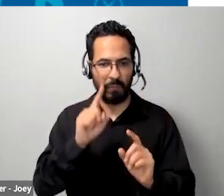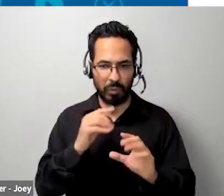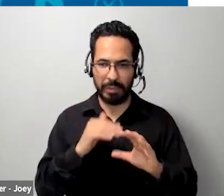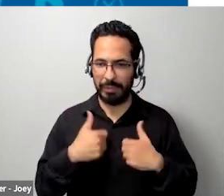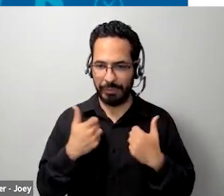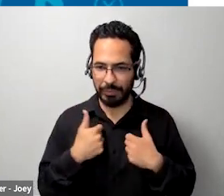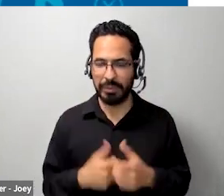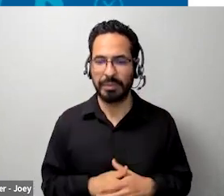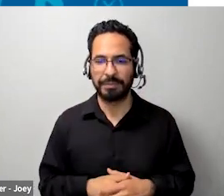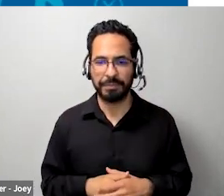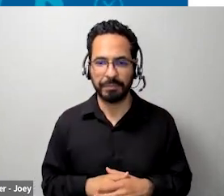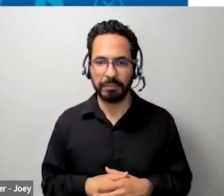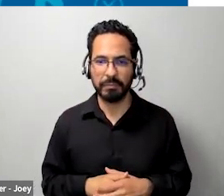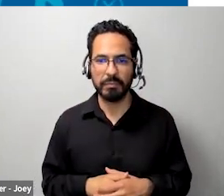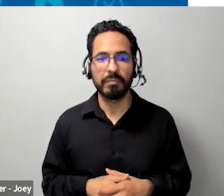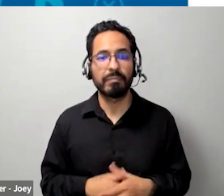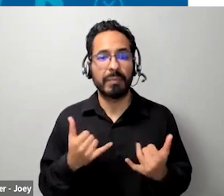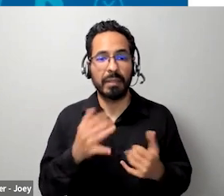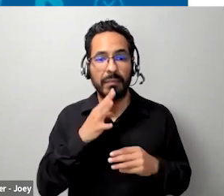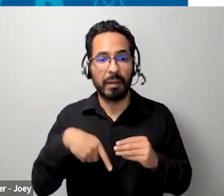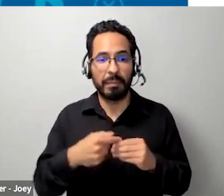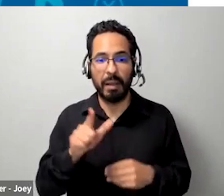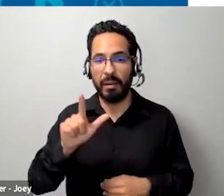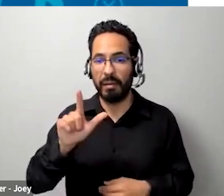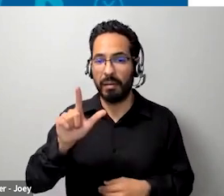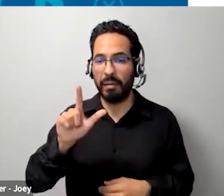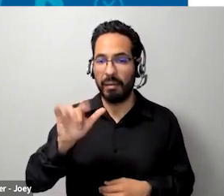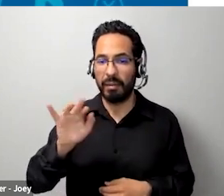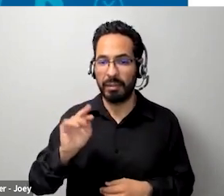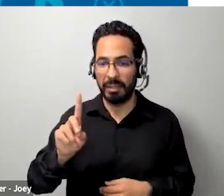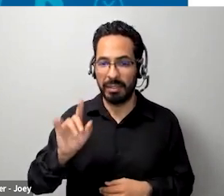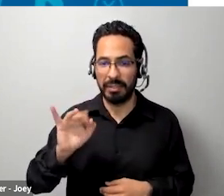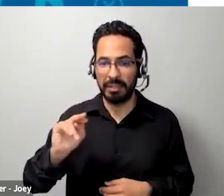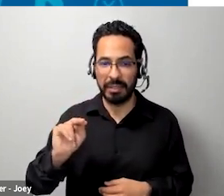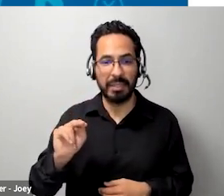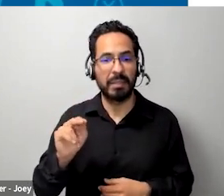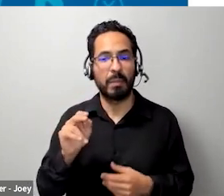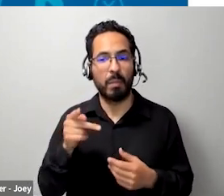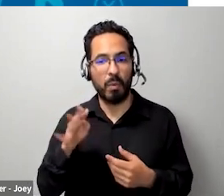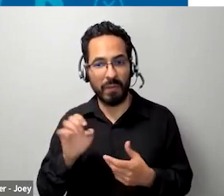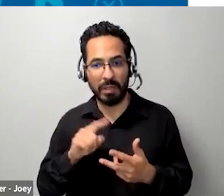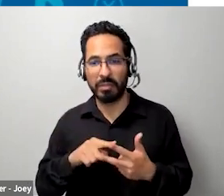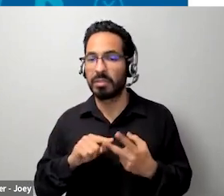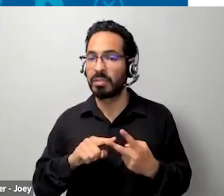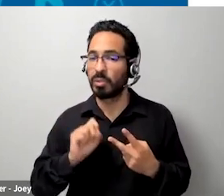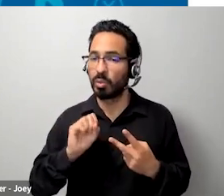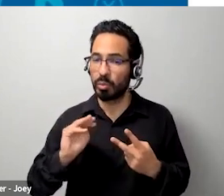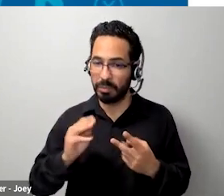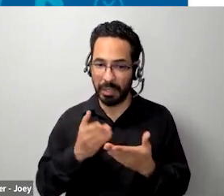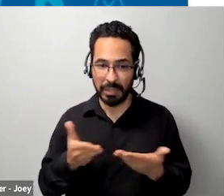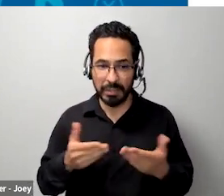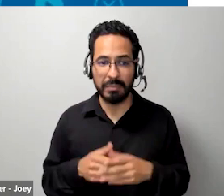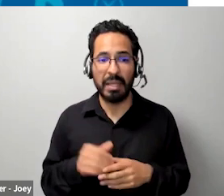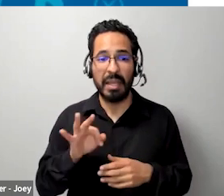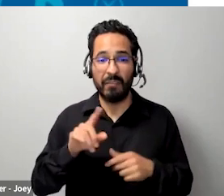email addresses. Let's talk about LinkedIn profiles, social media assets. When you're posting